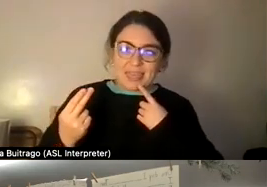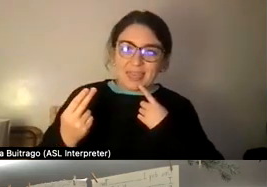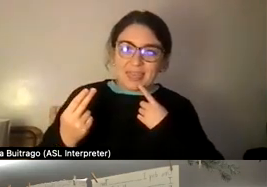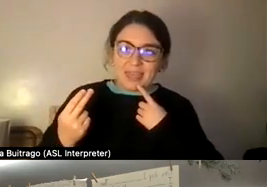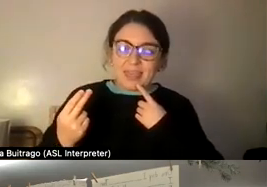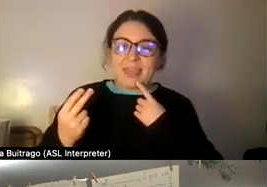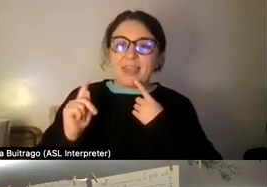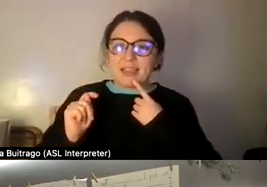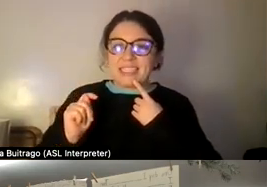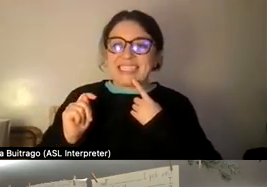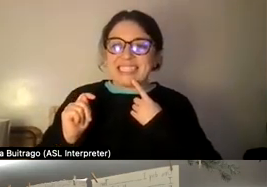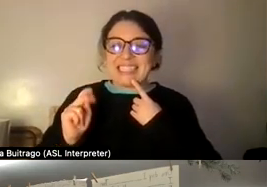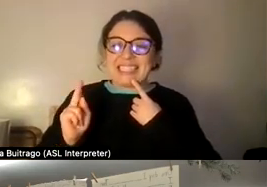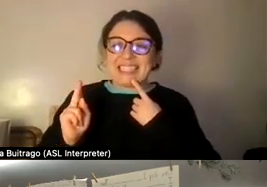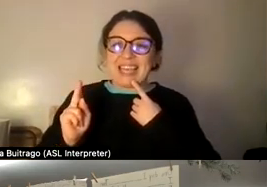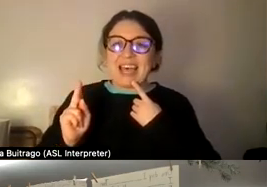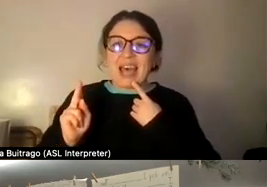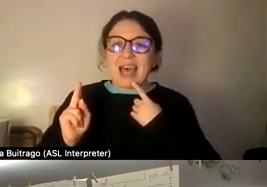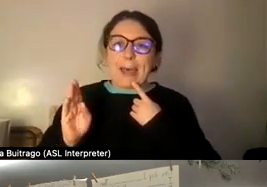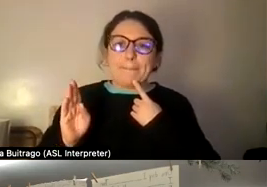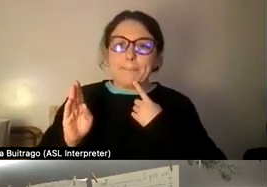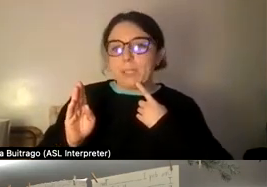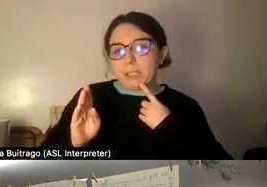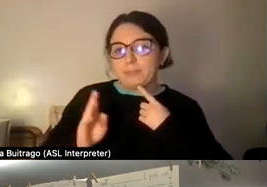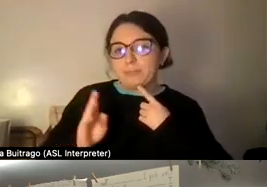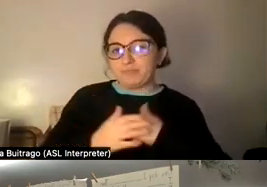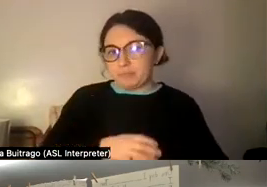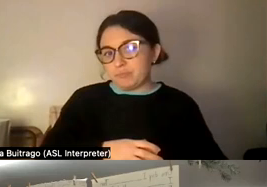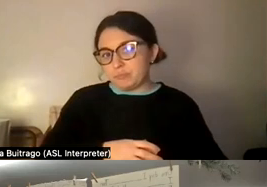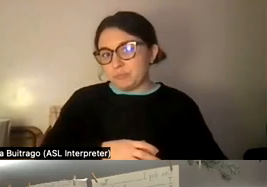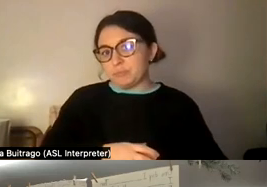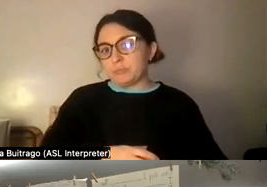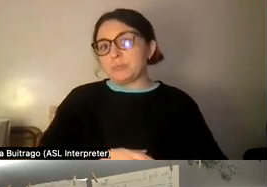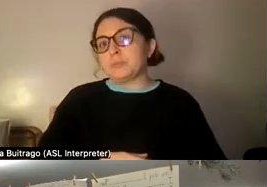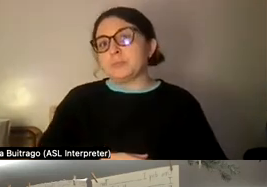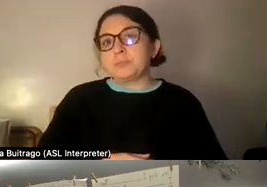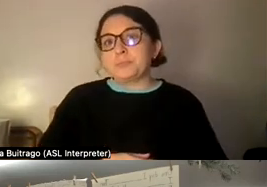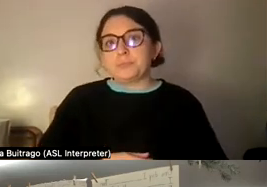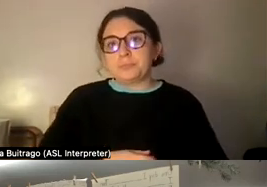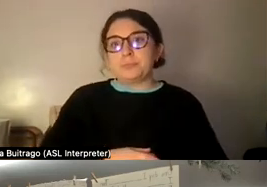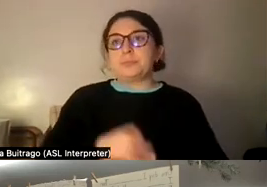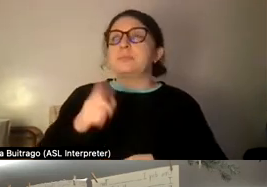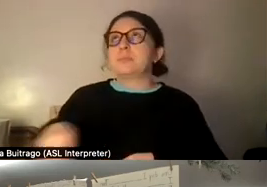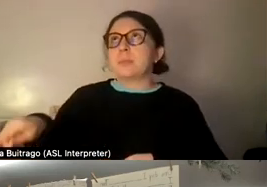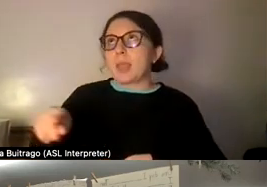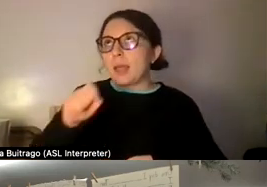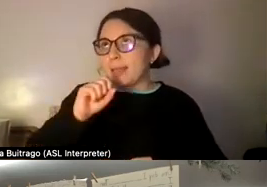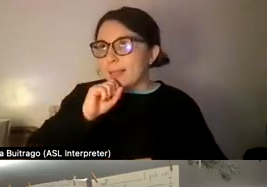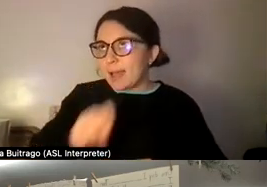tub, tub. So, and then they loved it. It was a